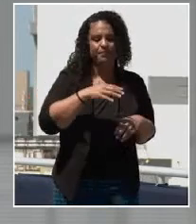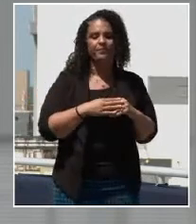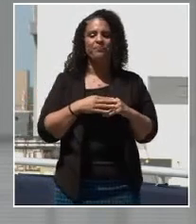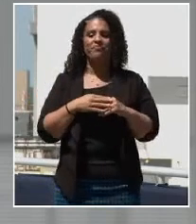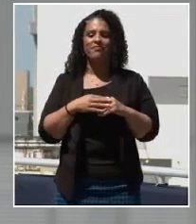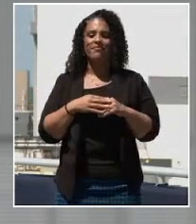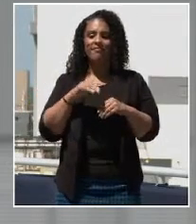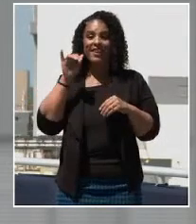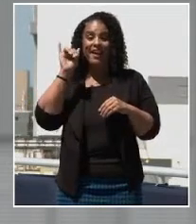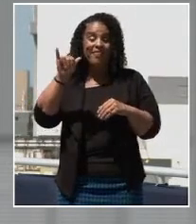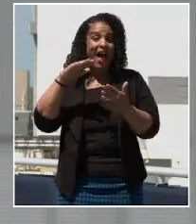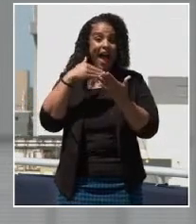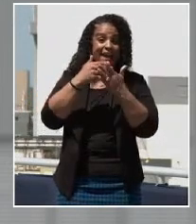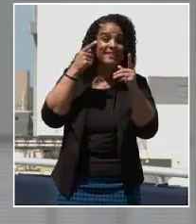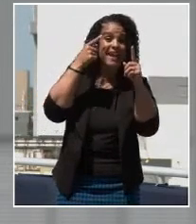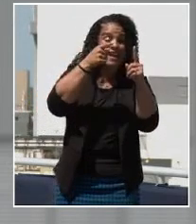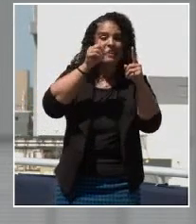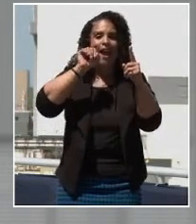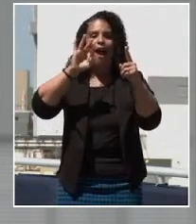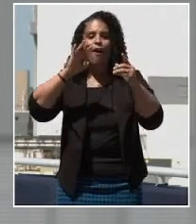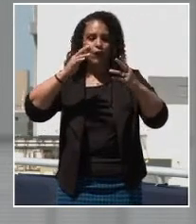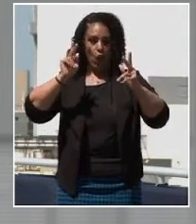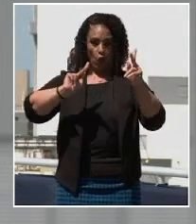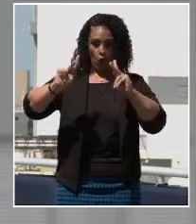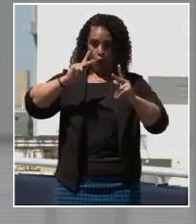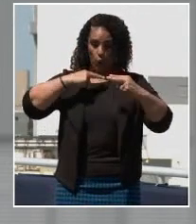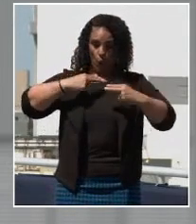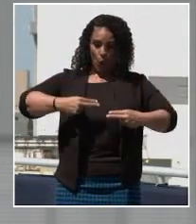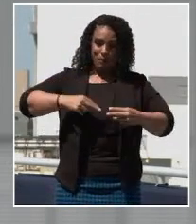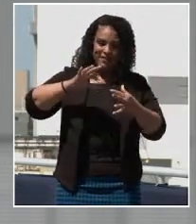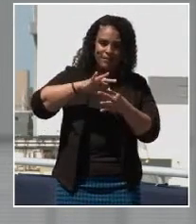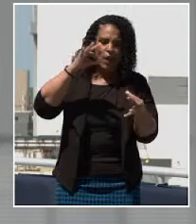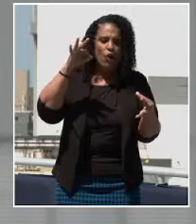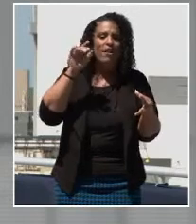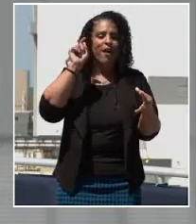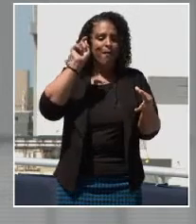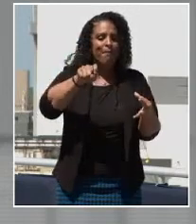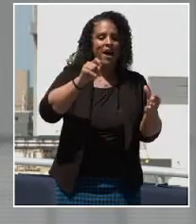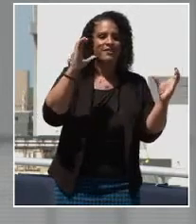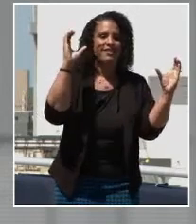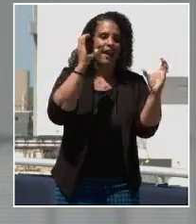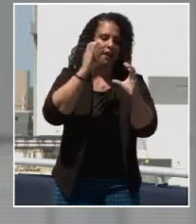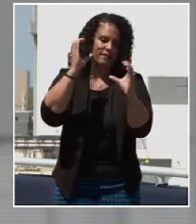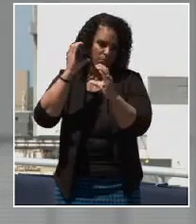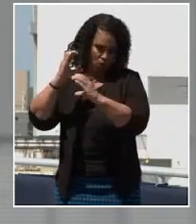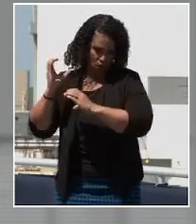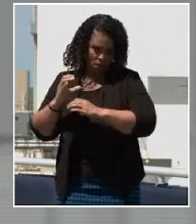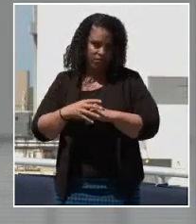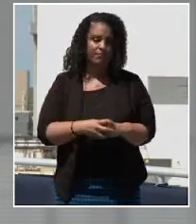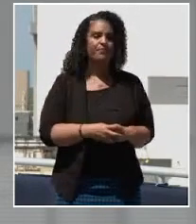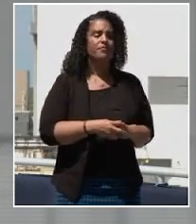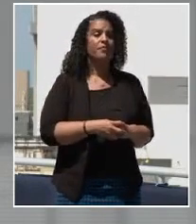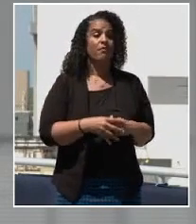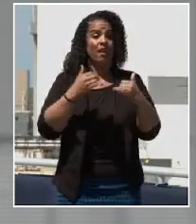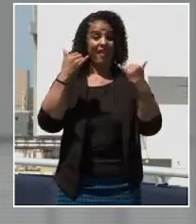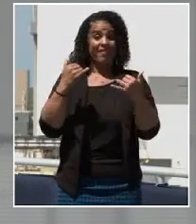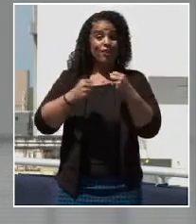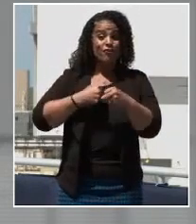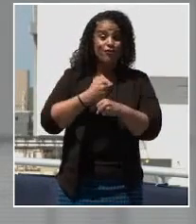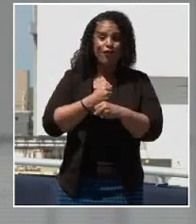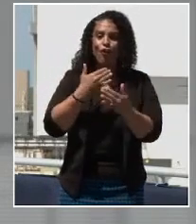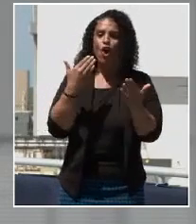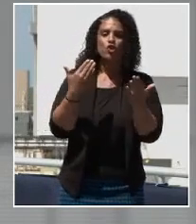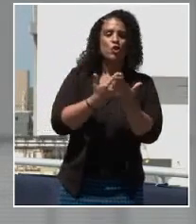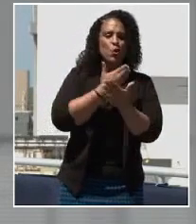the destiny of the human spirit is to explore this year a